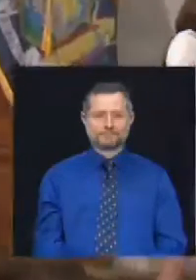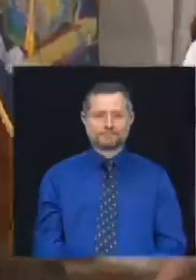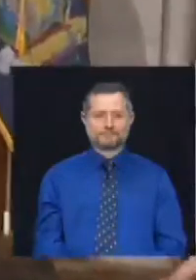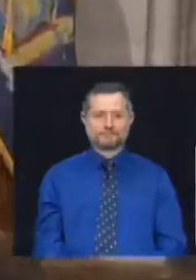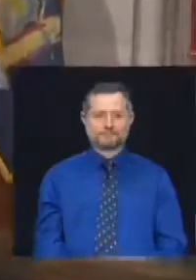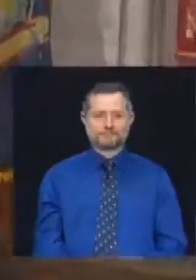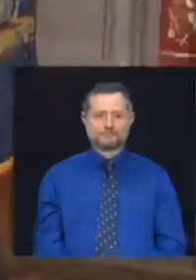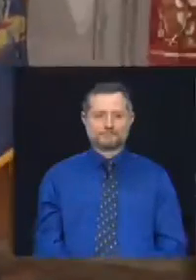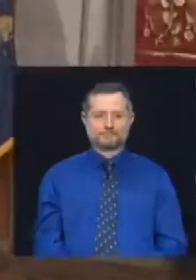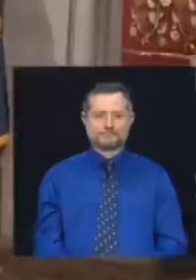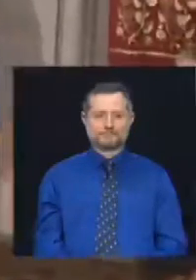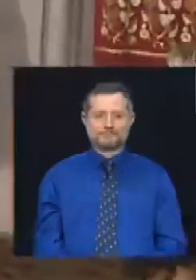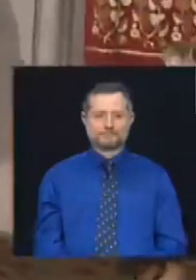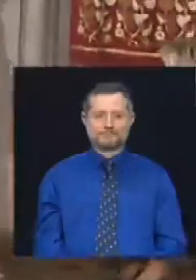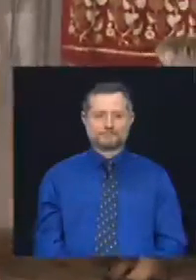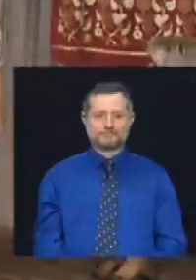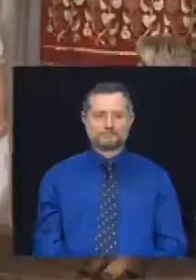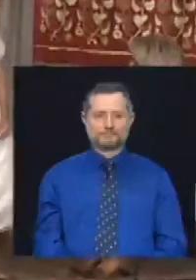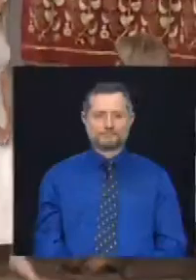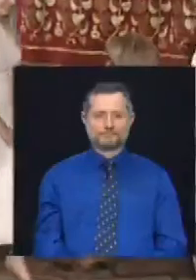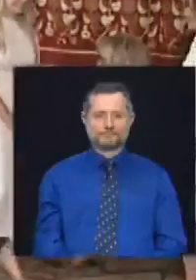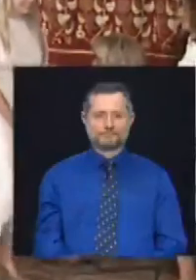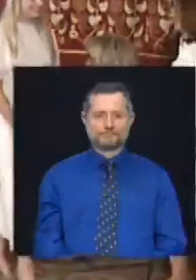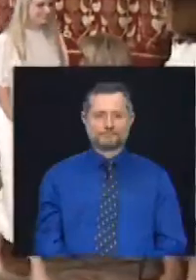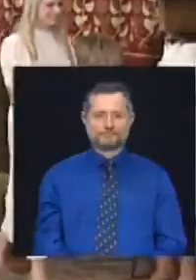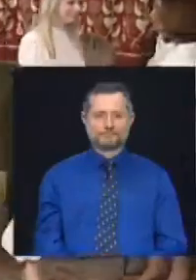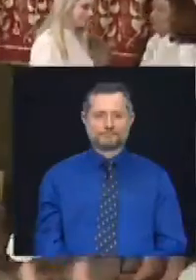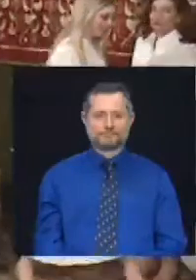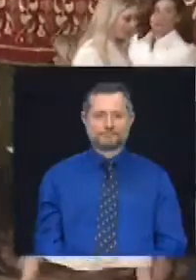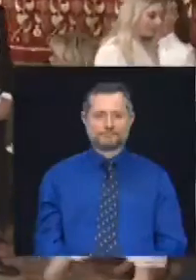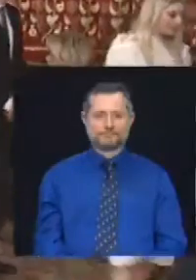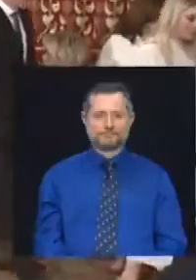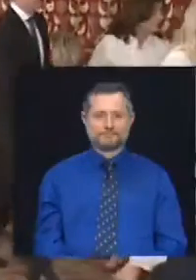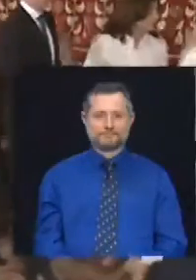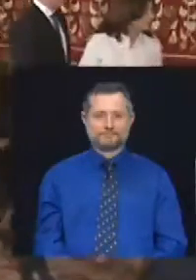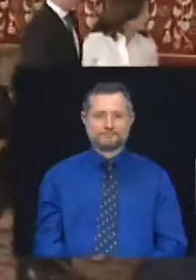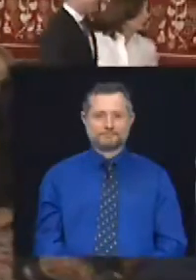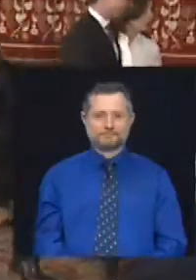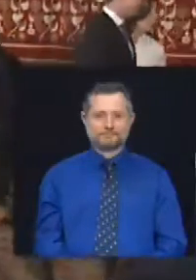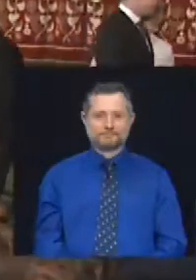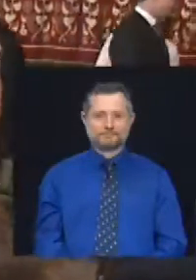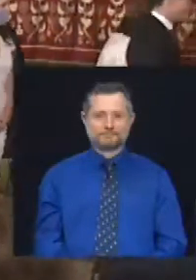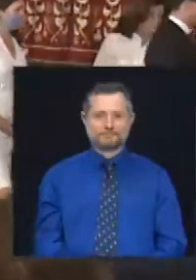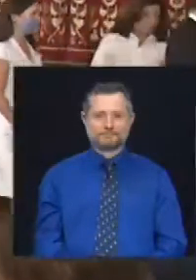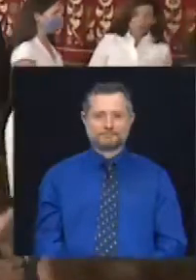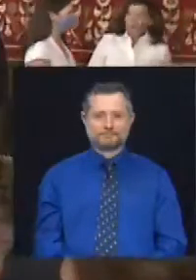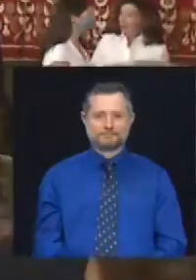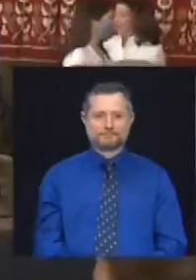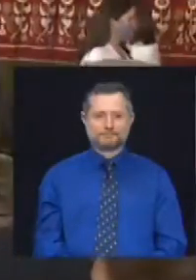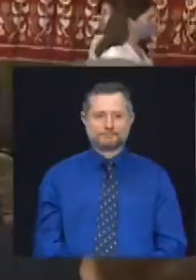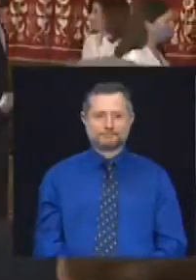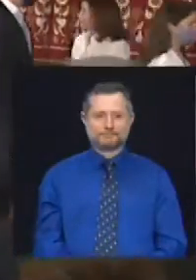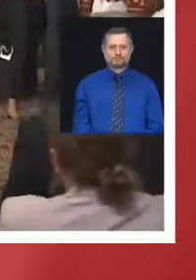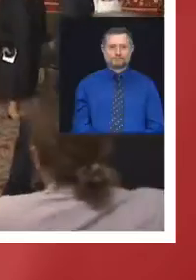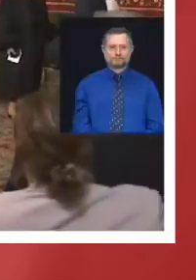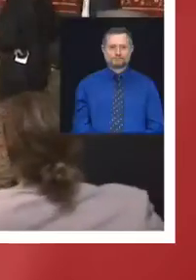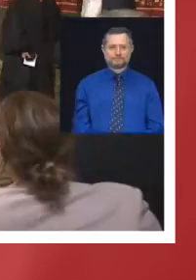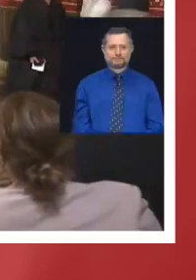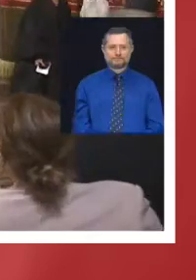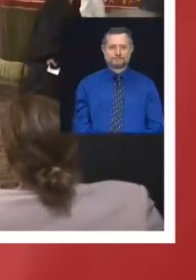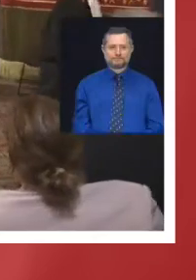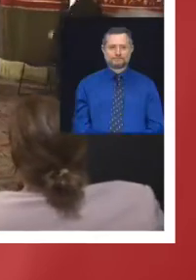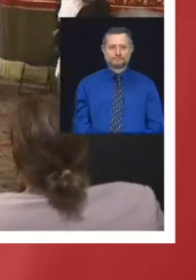Well, there you have it. New York State Governor Kathy Hochul officially sworn into office during a